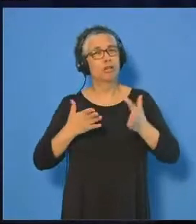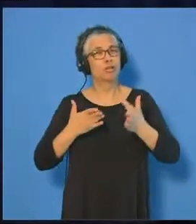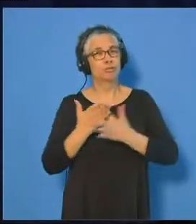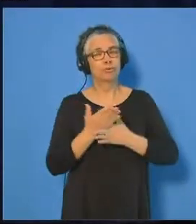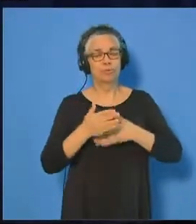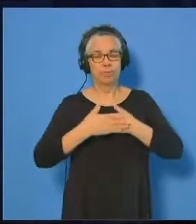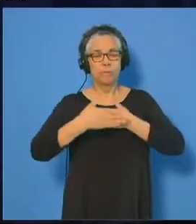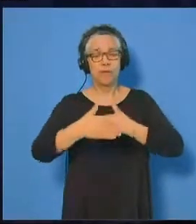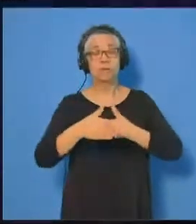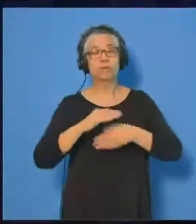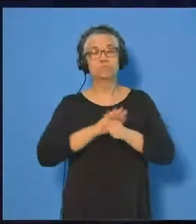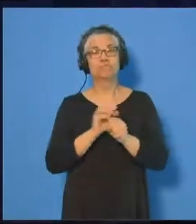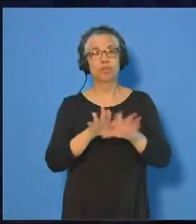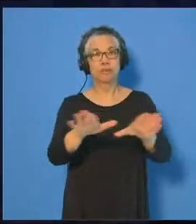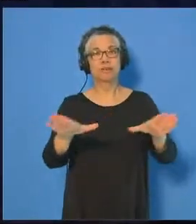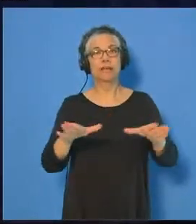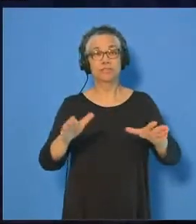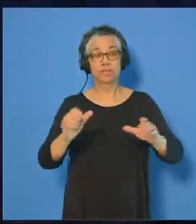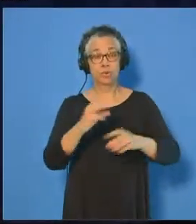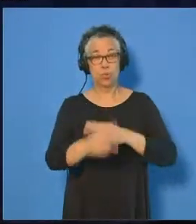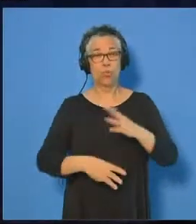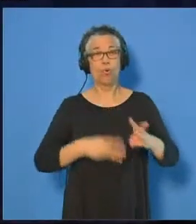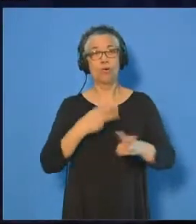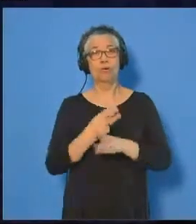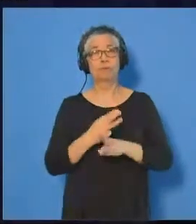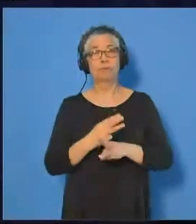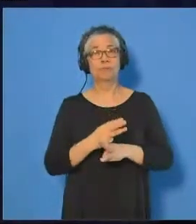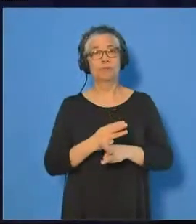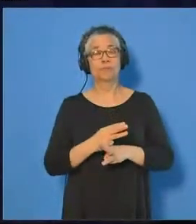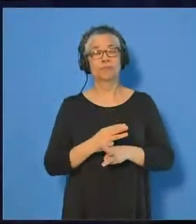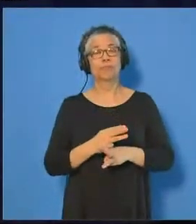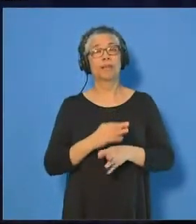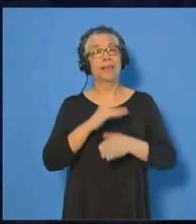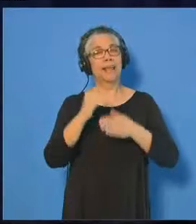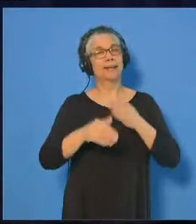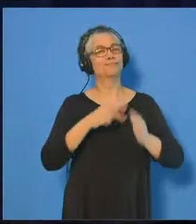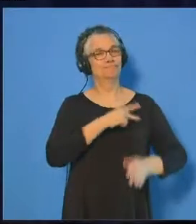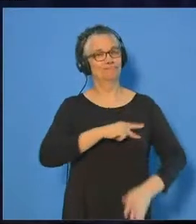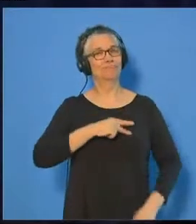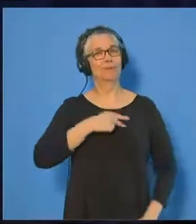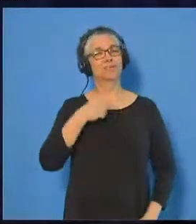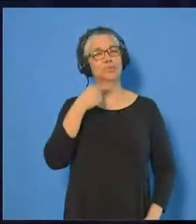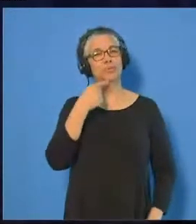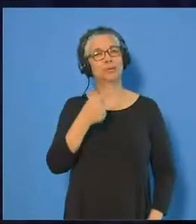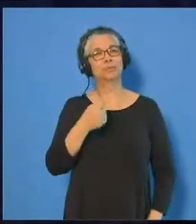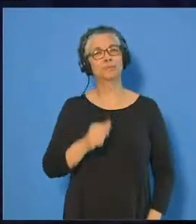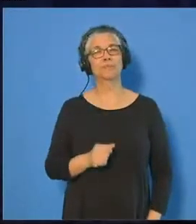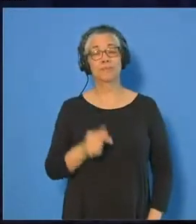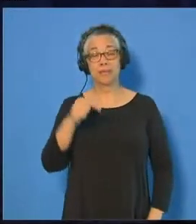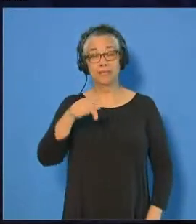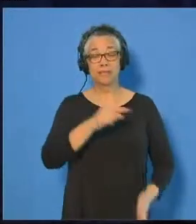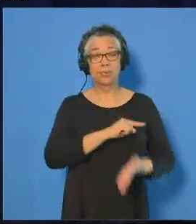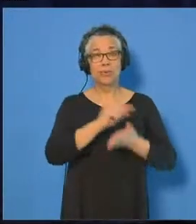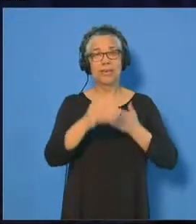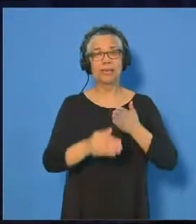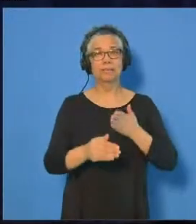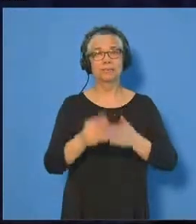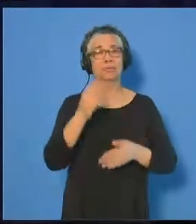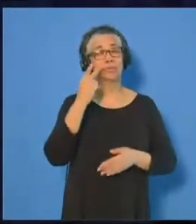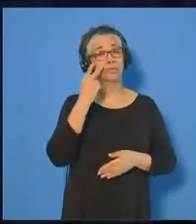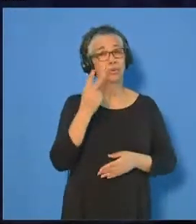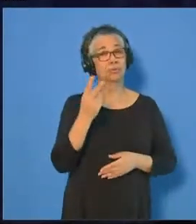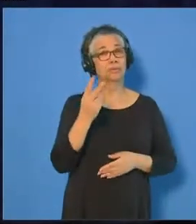post-COVID-19 world. I will end today on a personal note. This weekend, we saw the